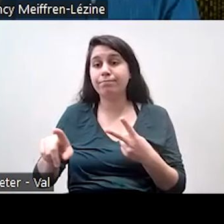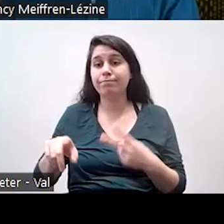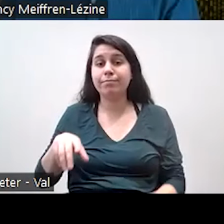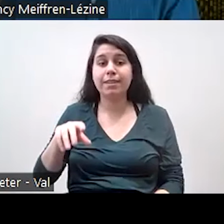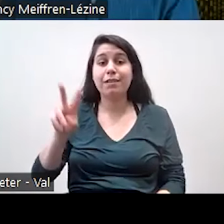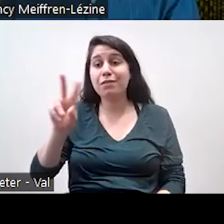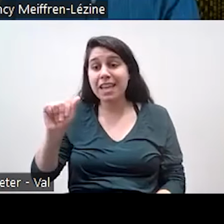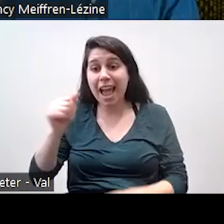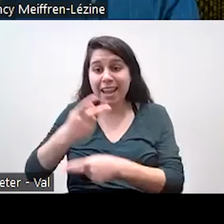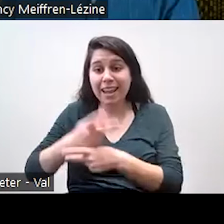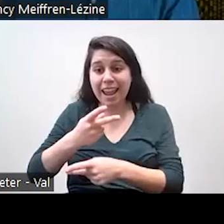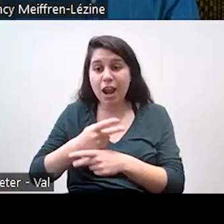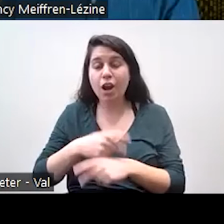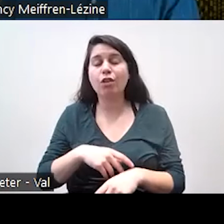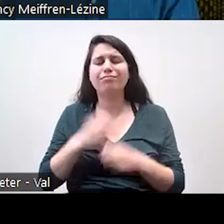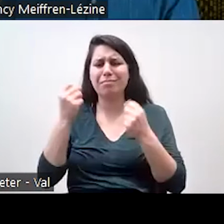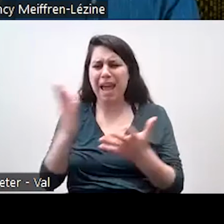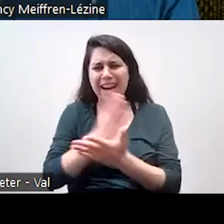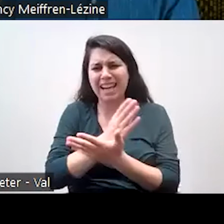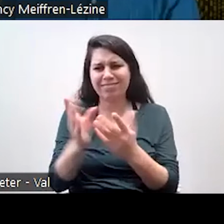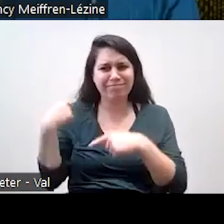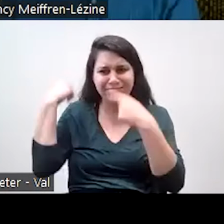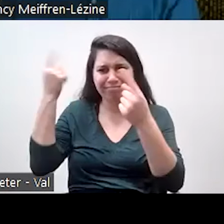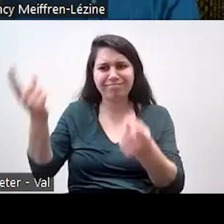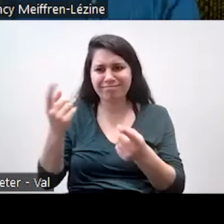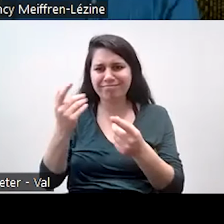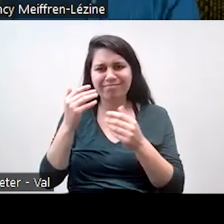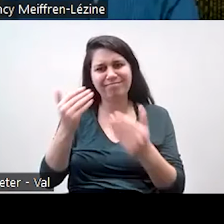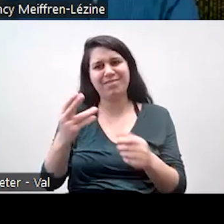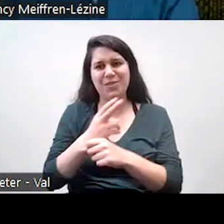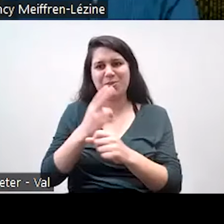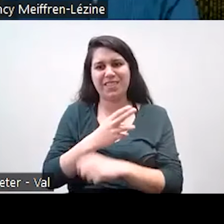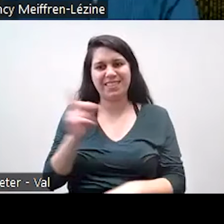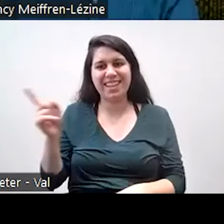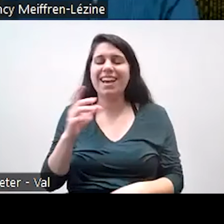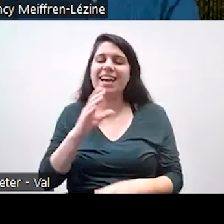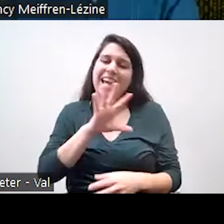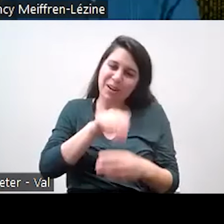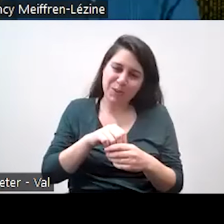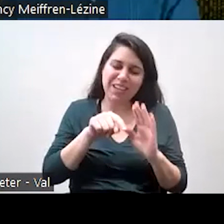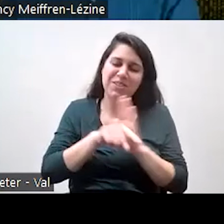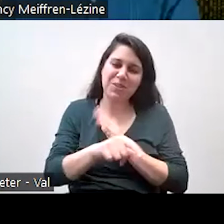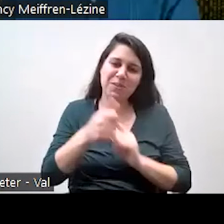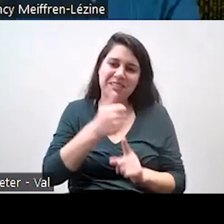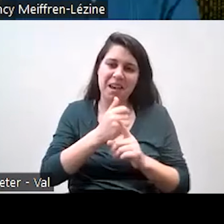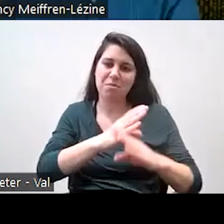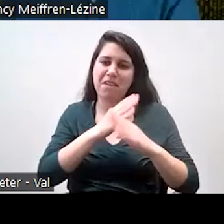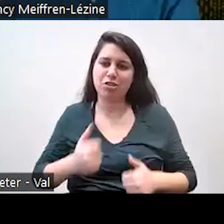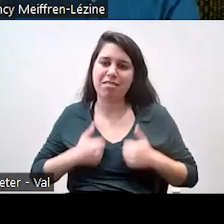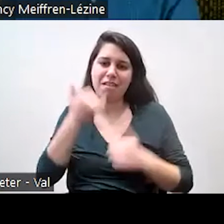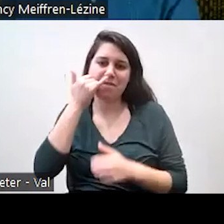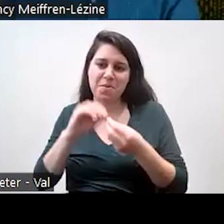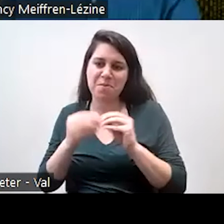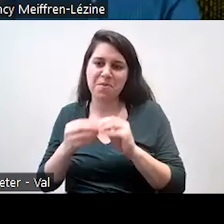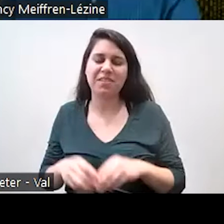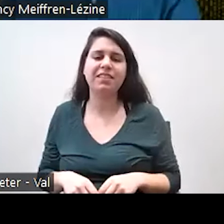care, and many other settings since then, including, of course, the Suicide Prevention Lifeline. The research evidence